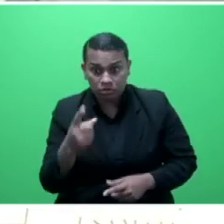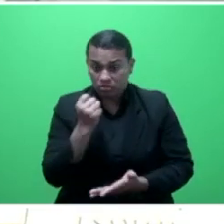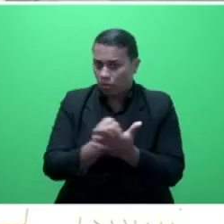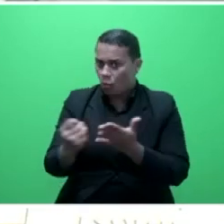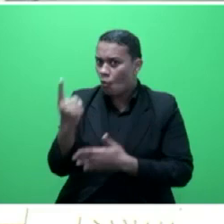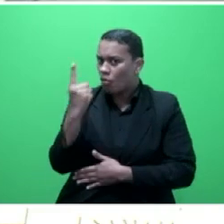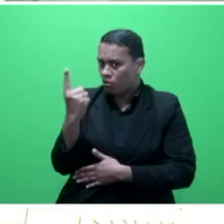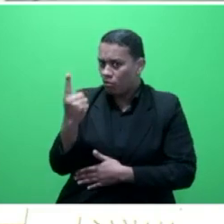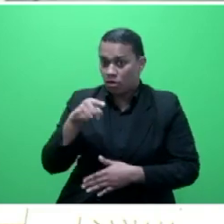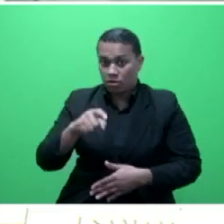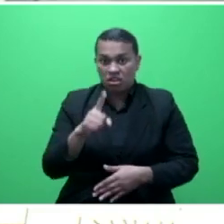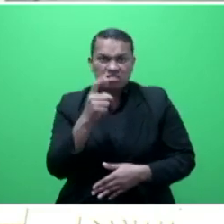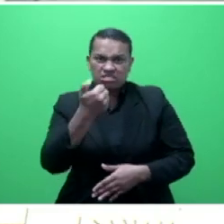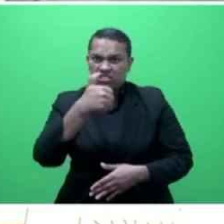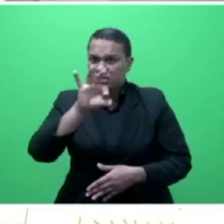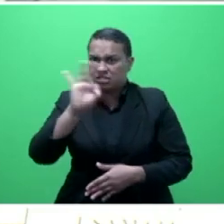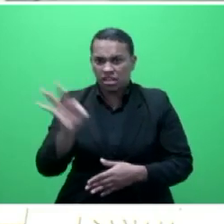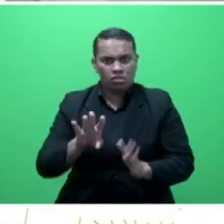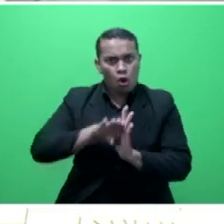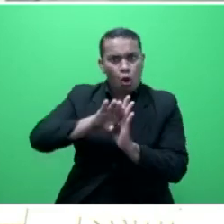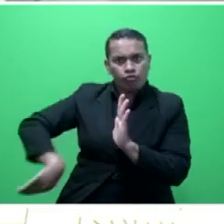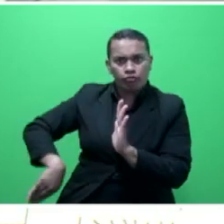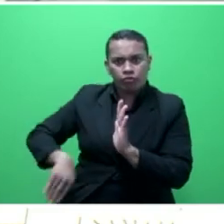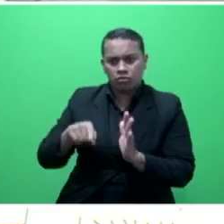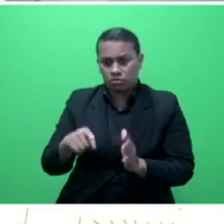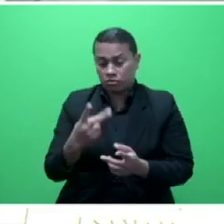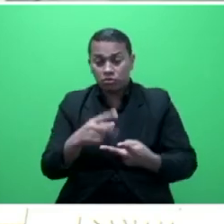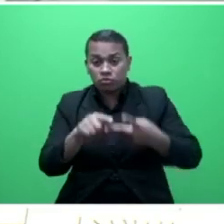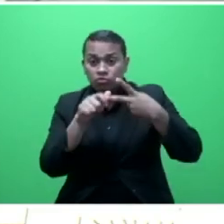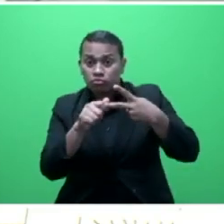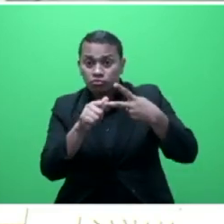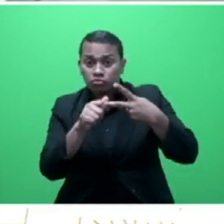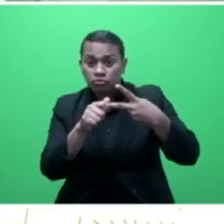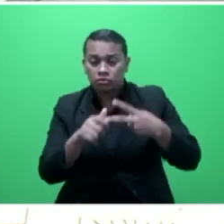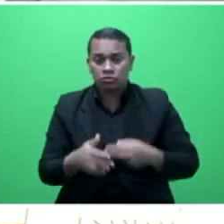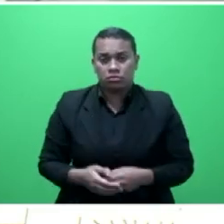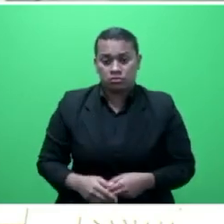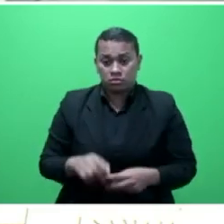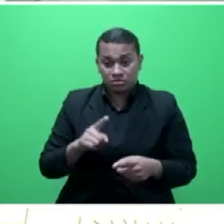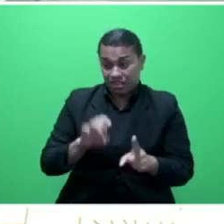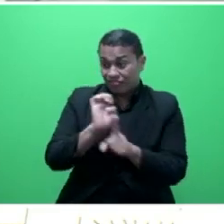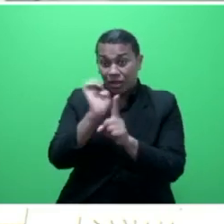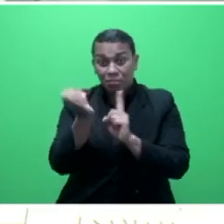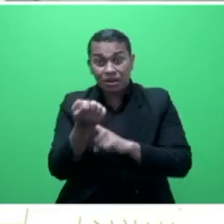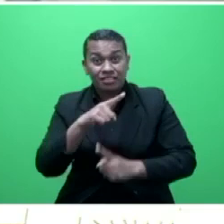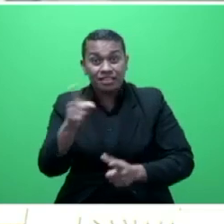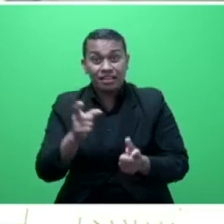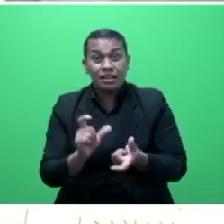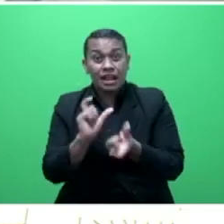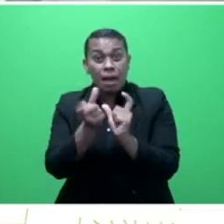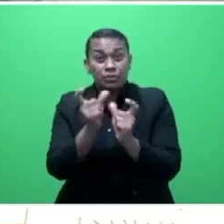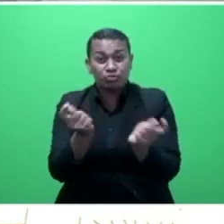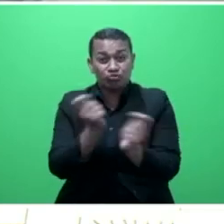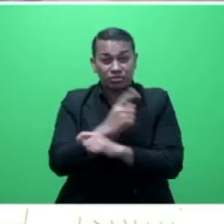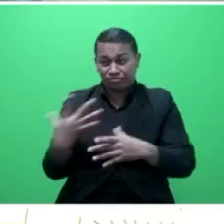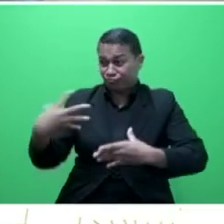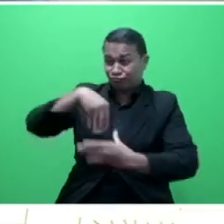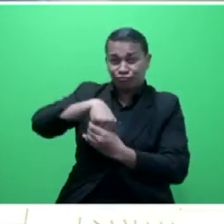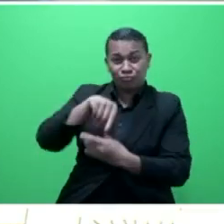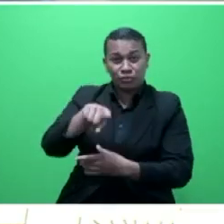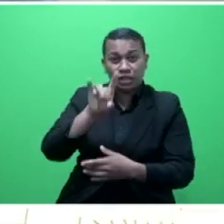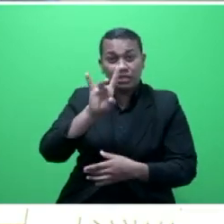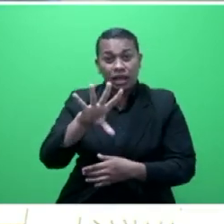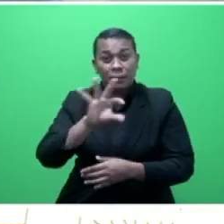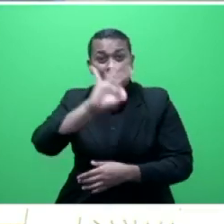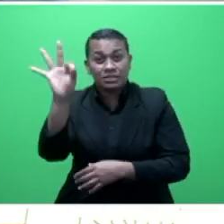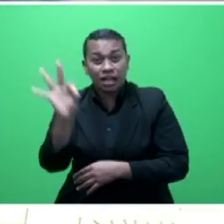turnover tax. Number two, we are reducing the Environment and Climate Adaptation Levy from 10% to 5%